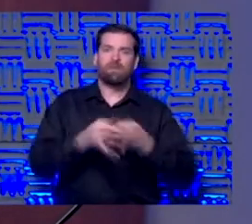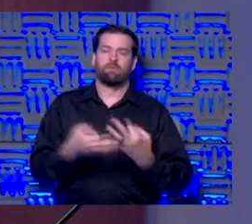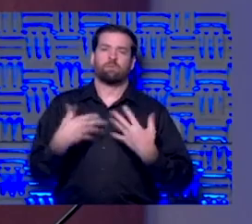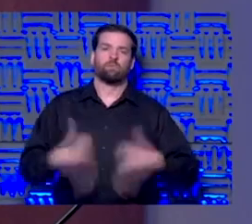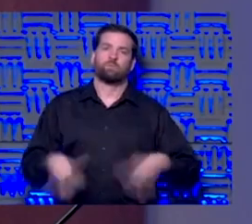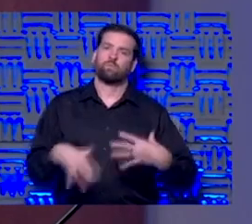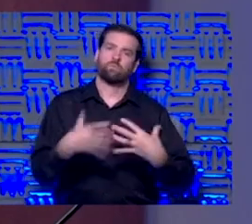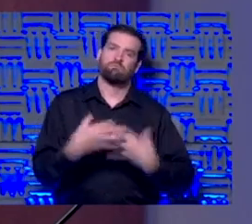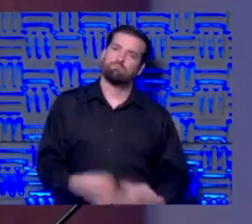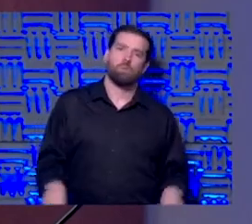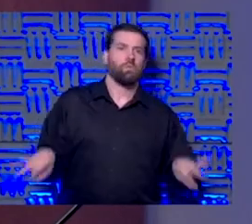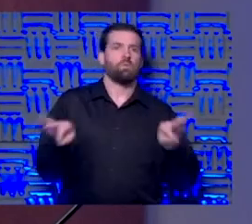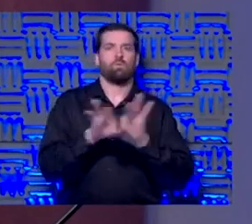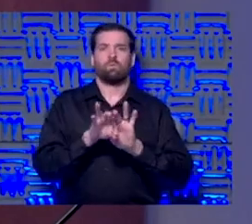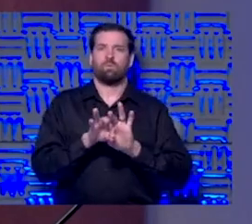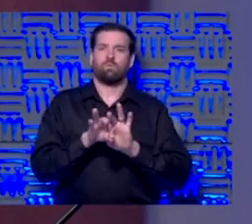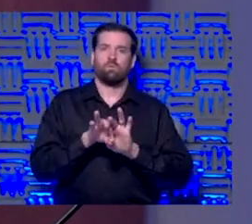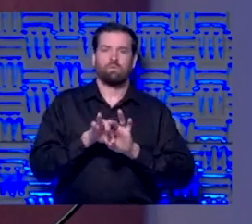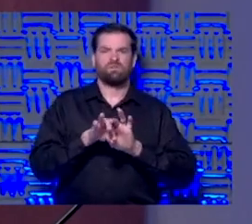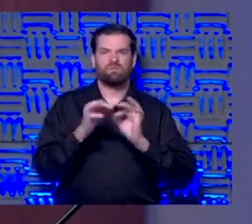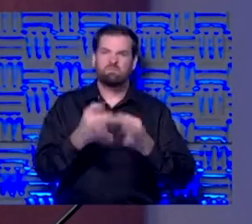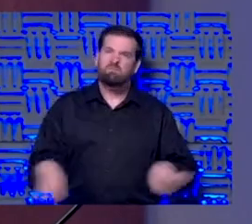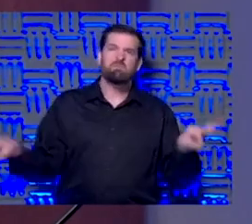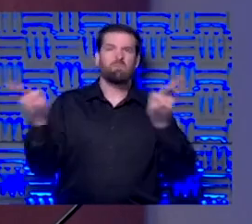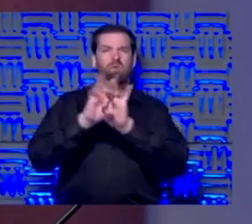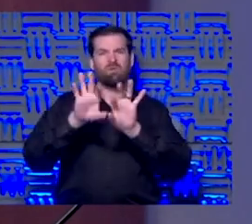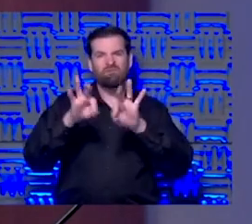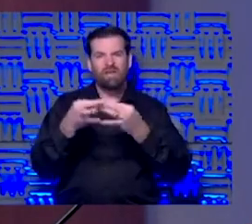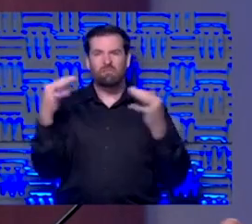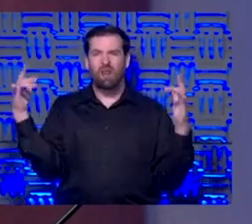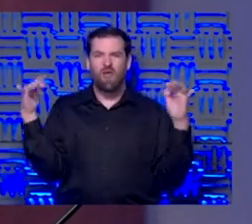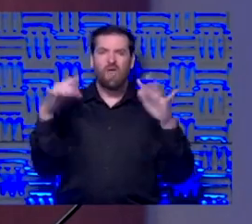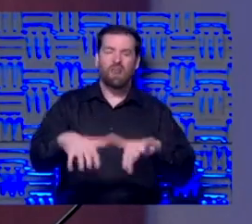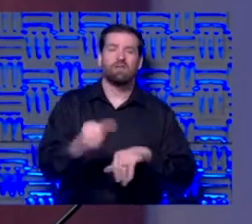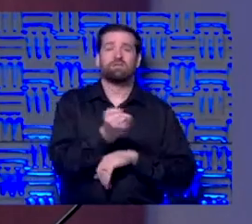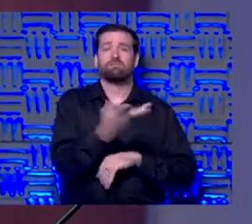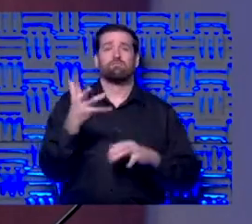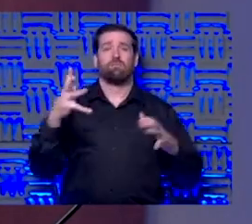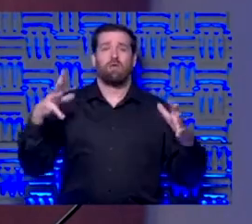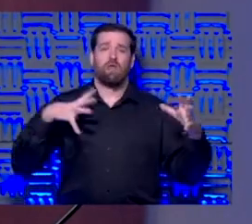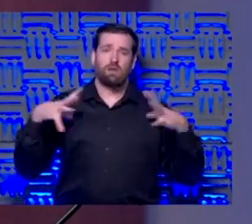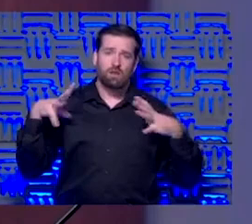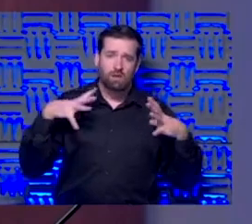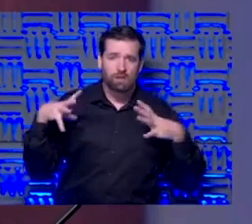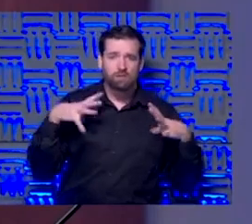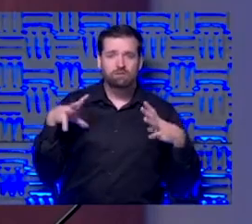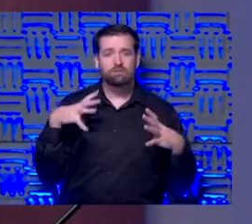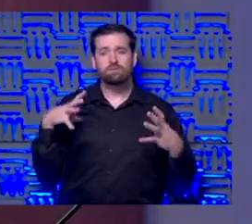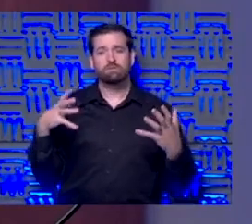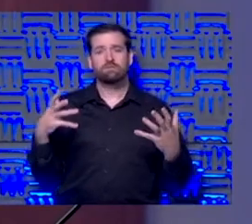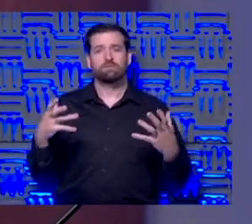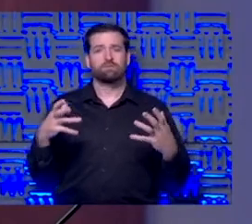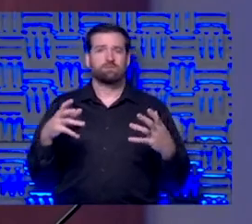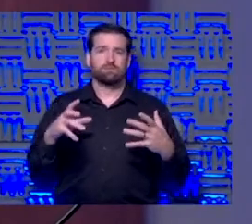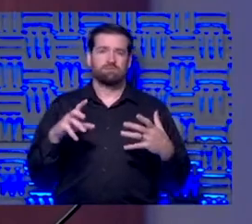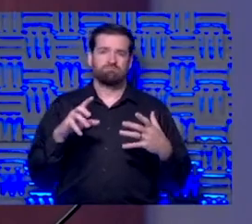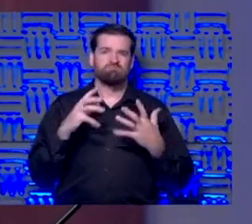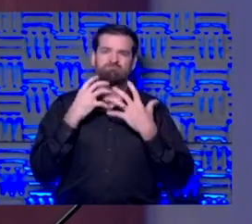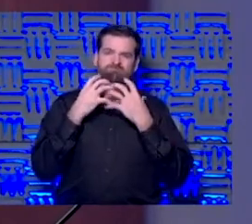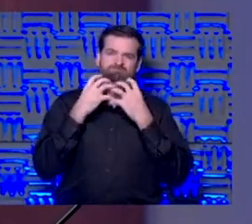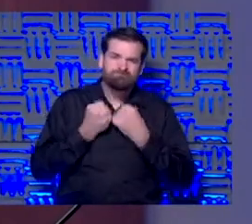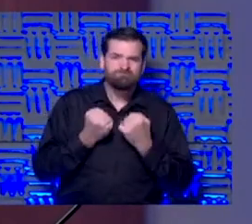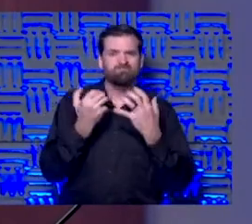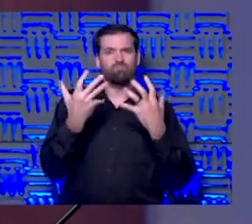deal. There are important family gatherings. I mean, we've had a number of holidays now that, folks have really wanted to get